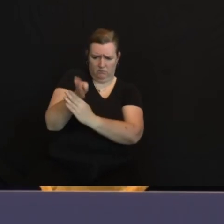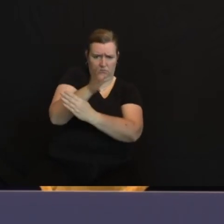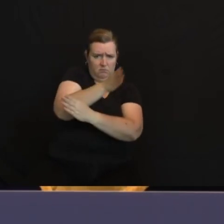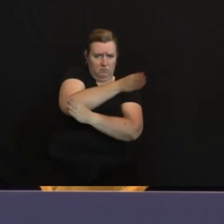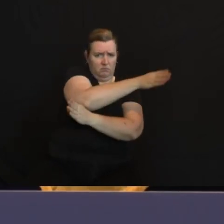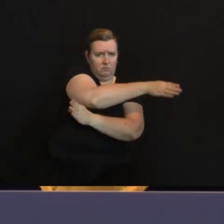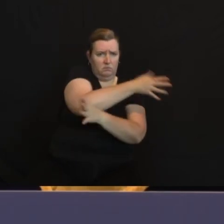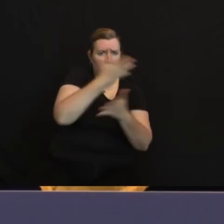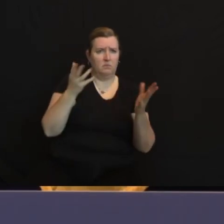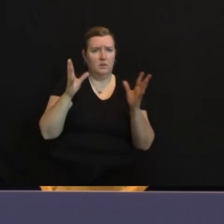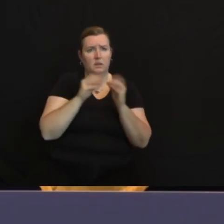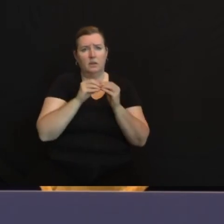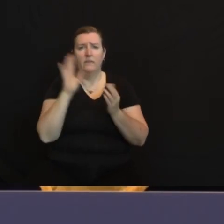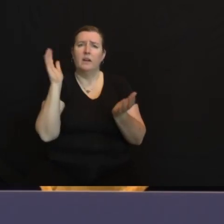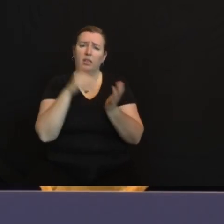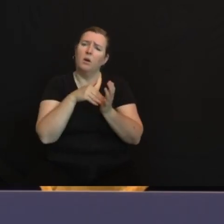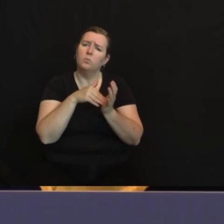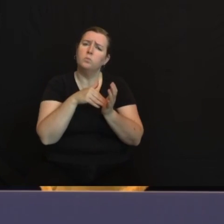5,000 cases.